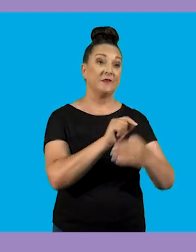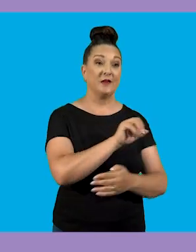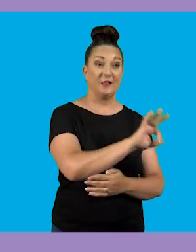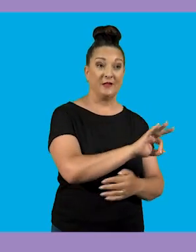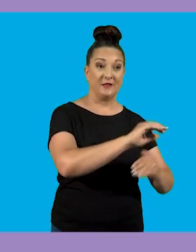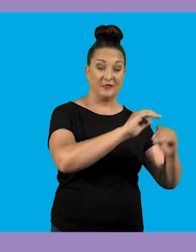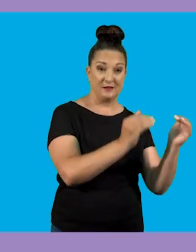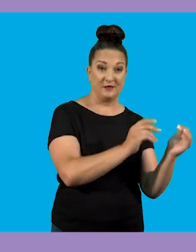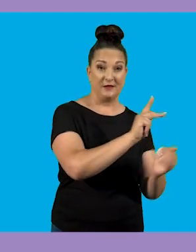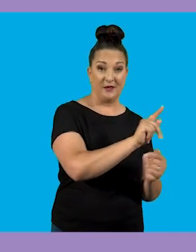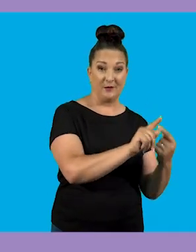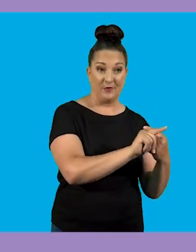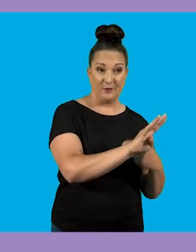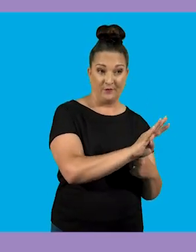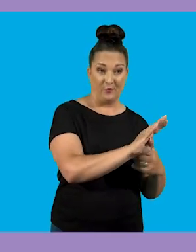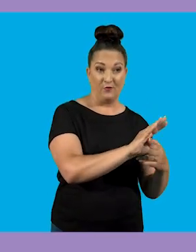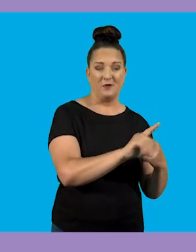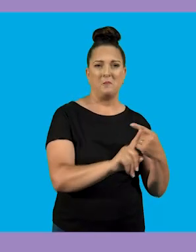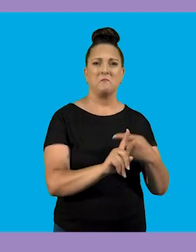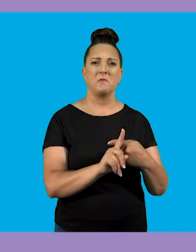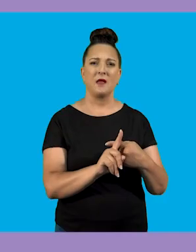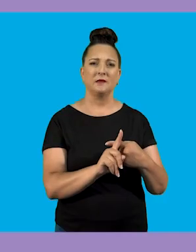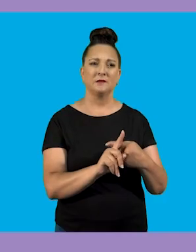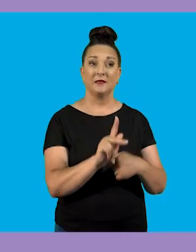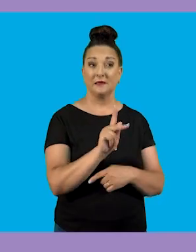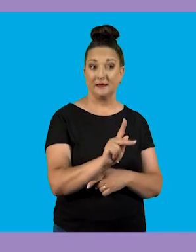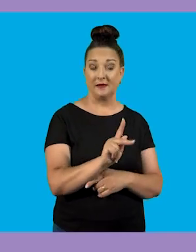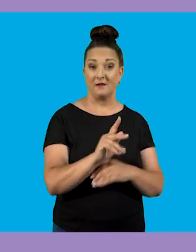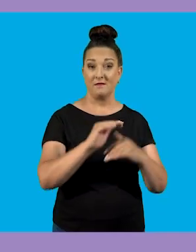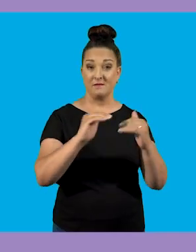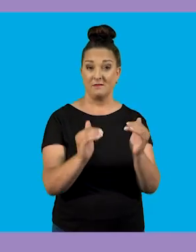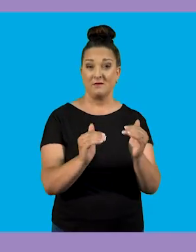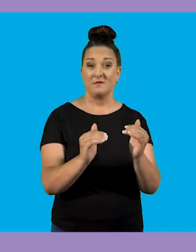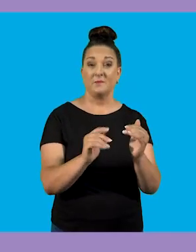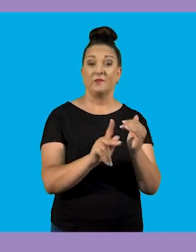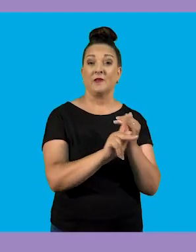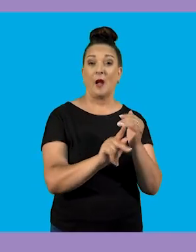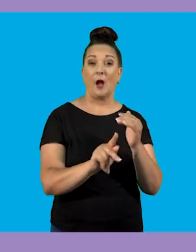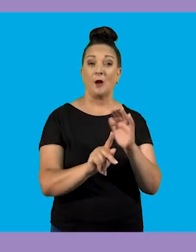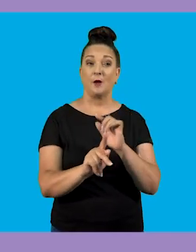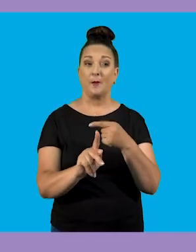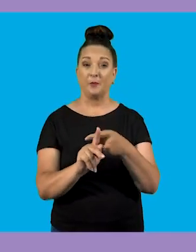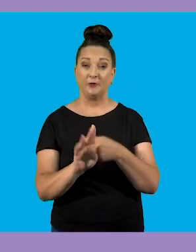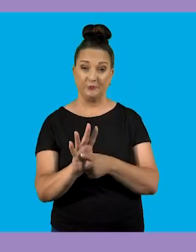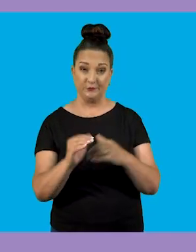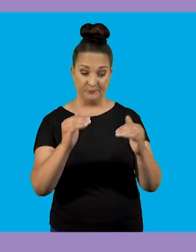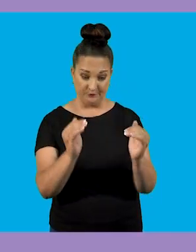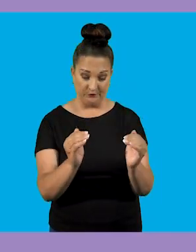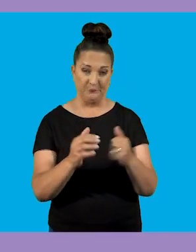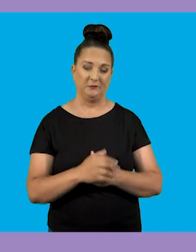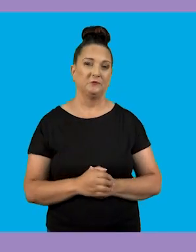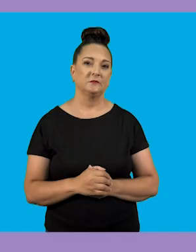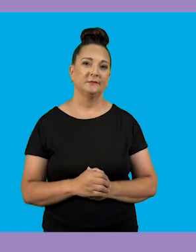by 3 open bracket k plus 4 close bracket plus k open bracket k plus